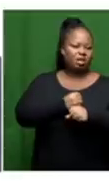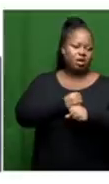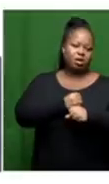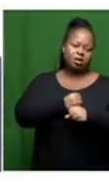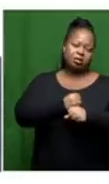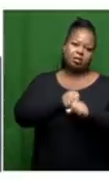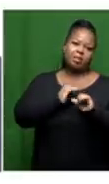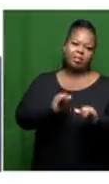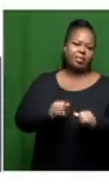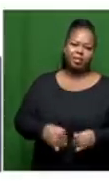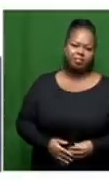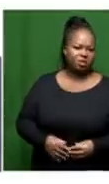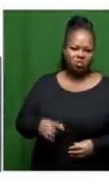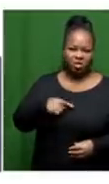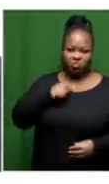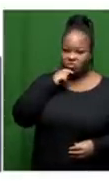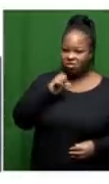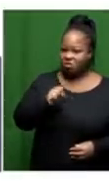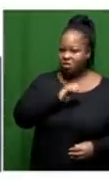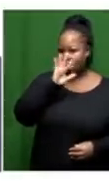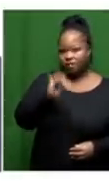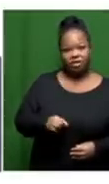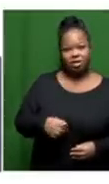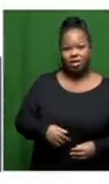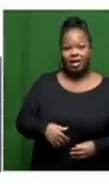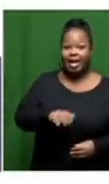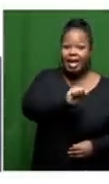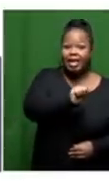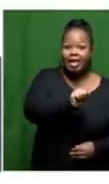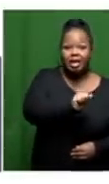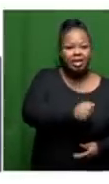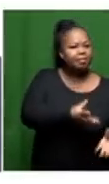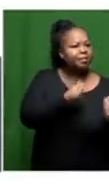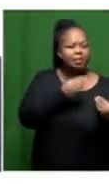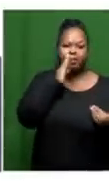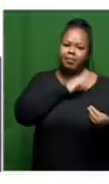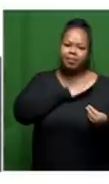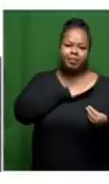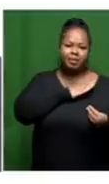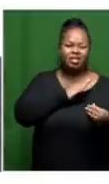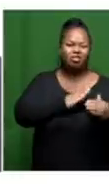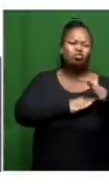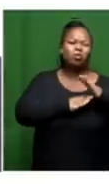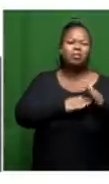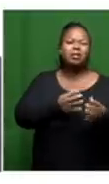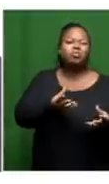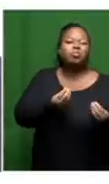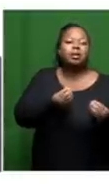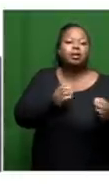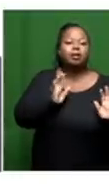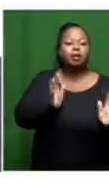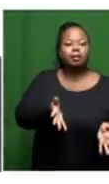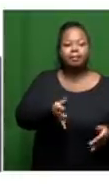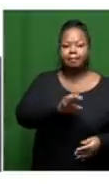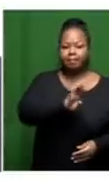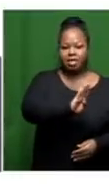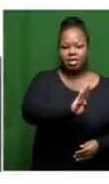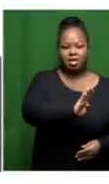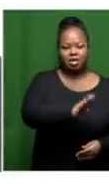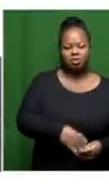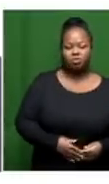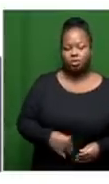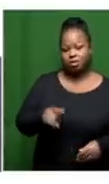And by the way, there's no infrastructure in South Africa that achieves an A. So the highest that is ever achieved is a B. So people